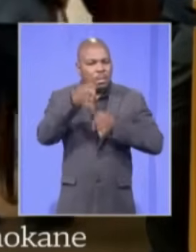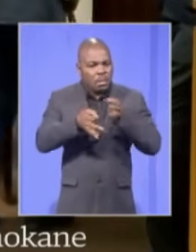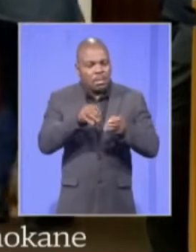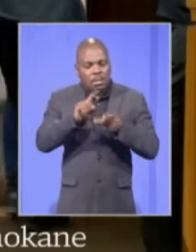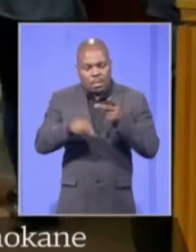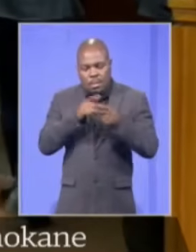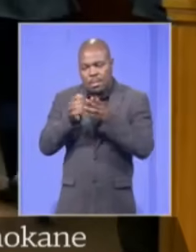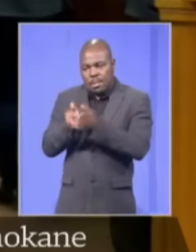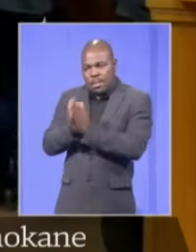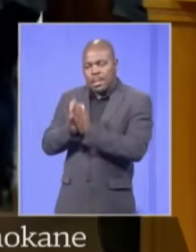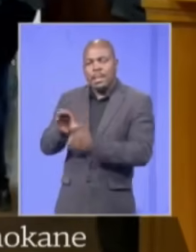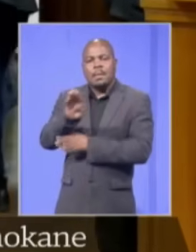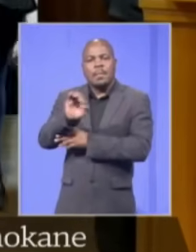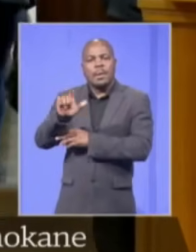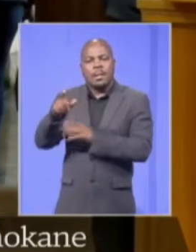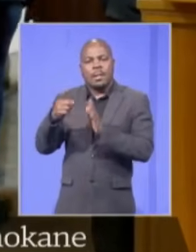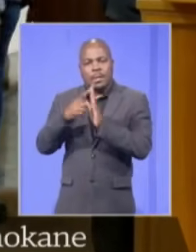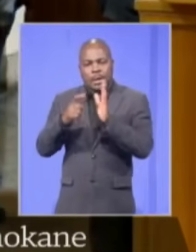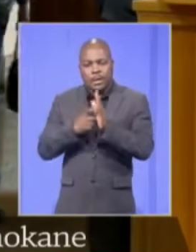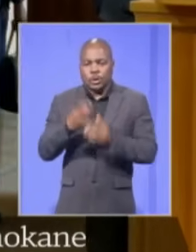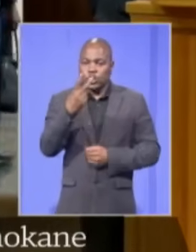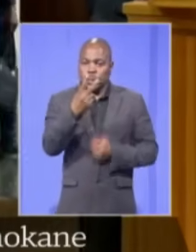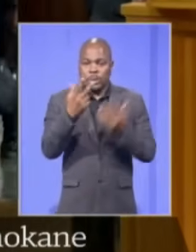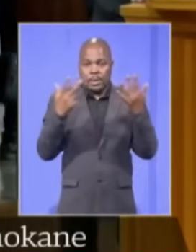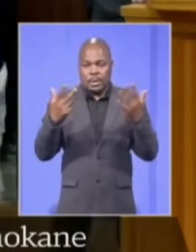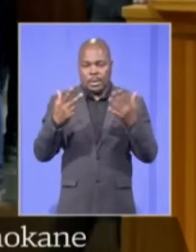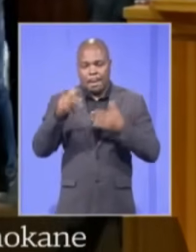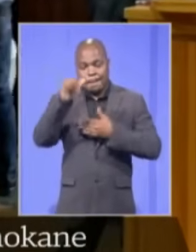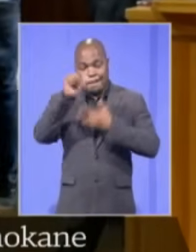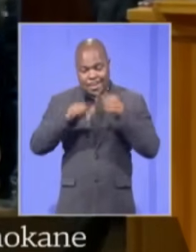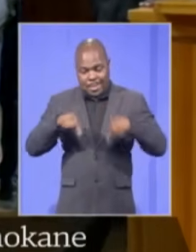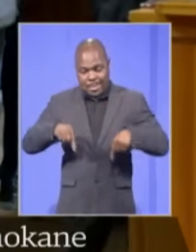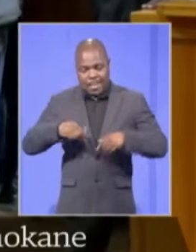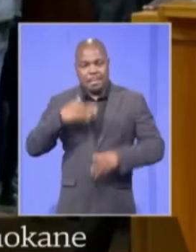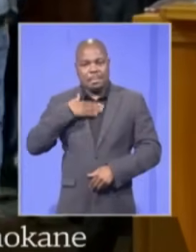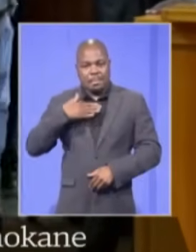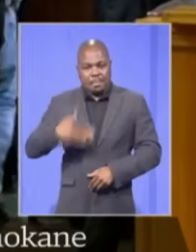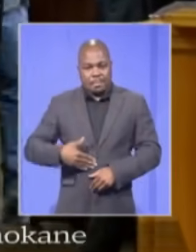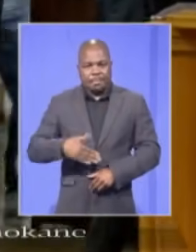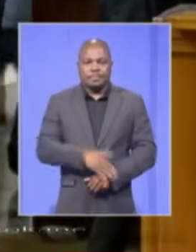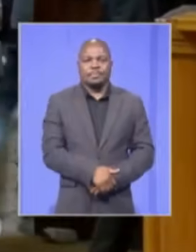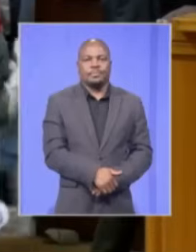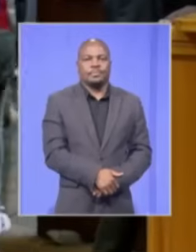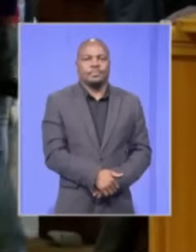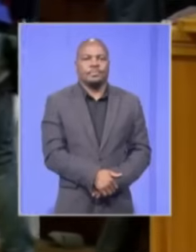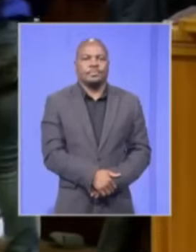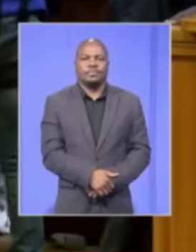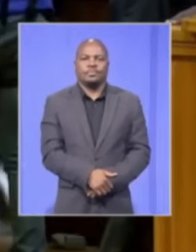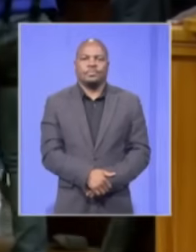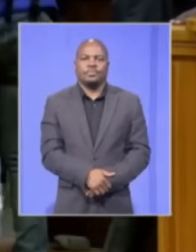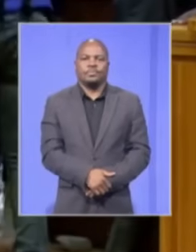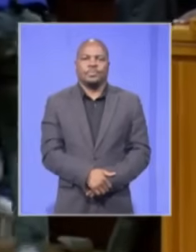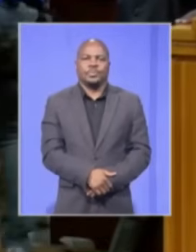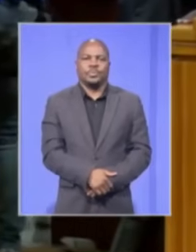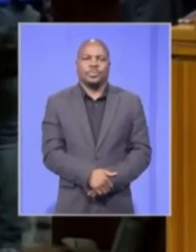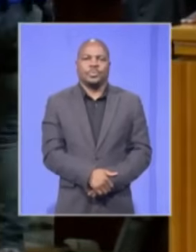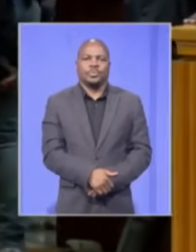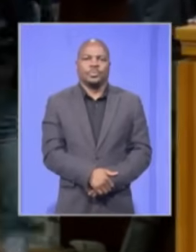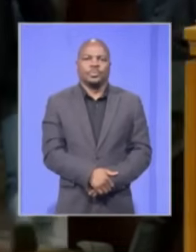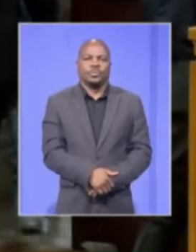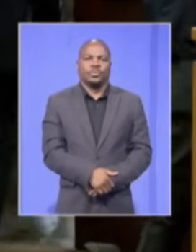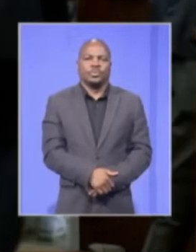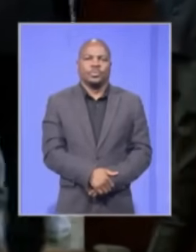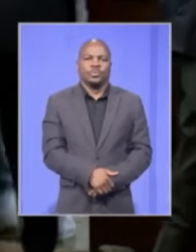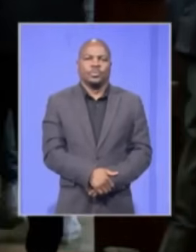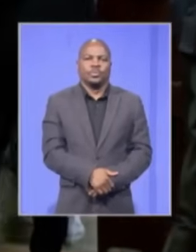ka la 28 kgweding yona ya Mei. Ke Mahlatse Phaladimo, ditabeng tša SABC